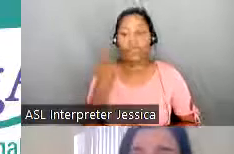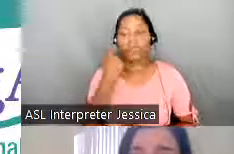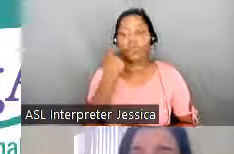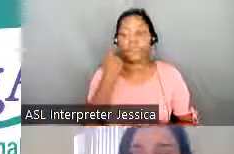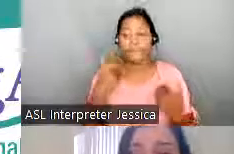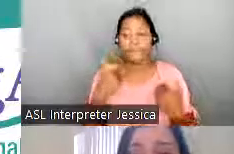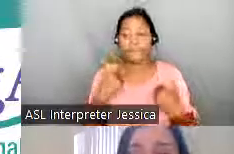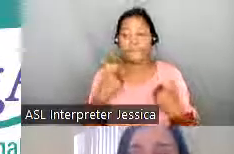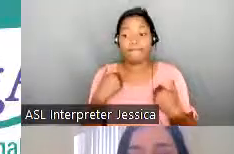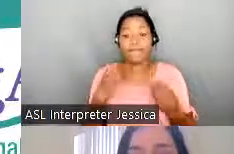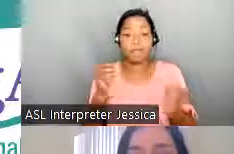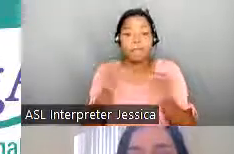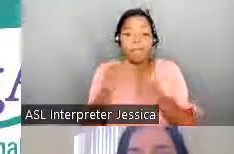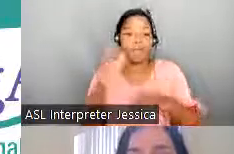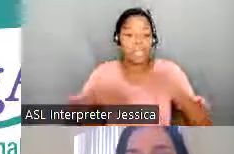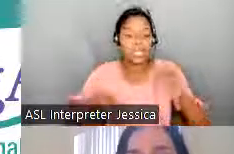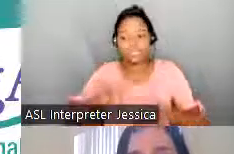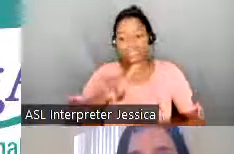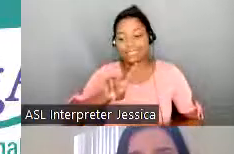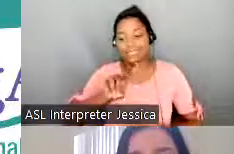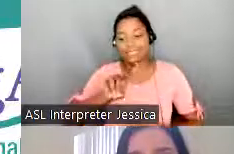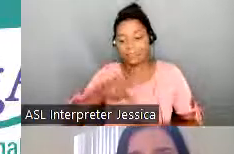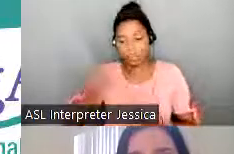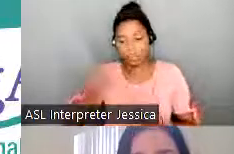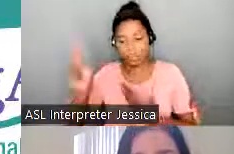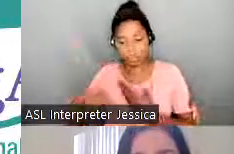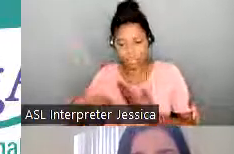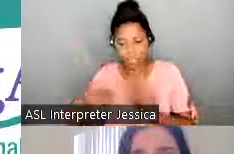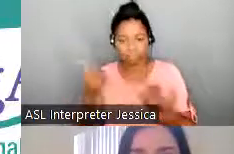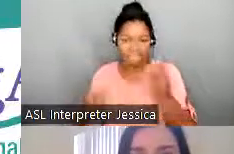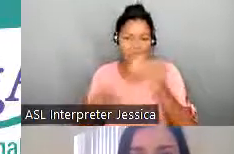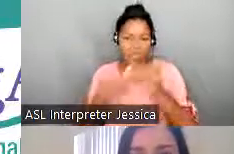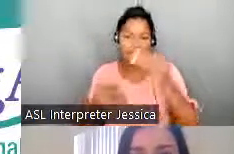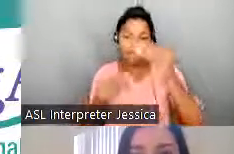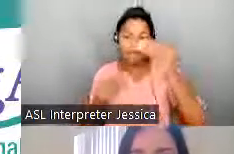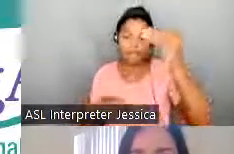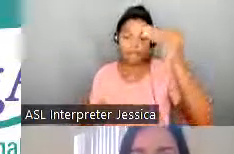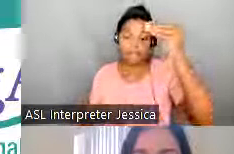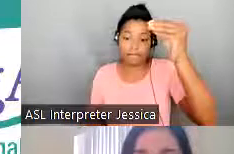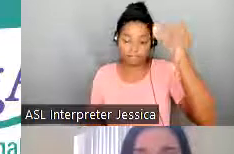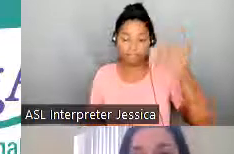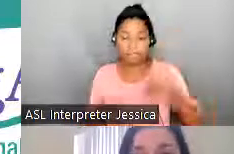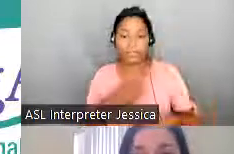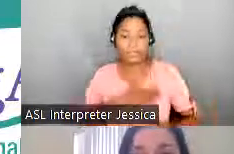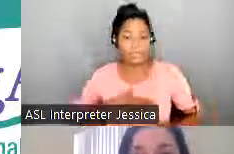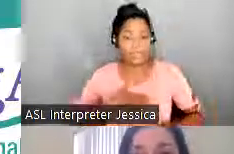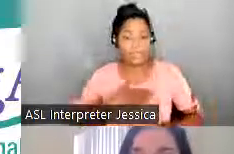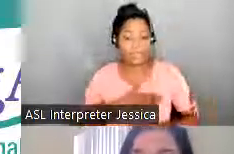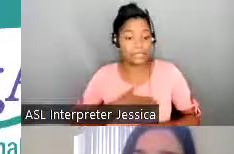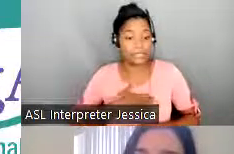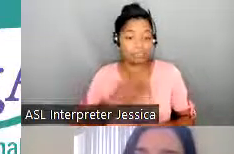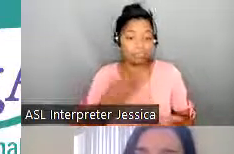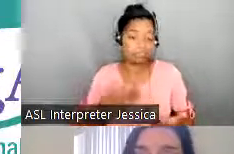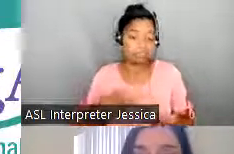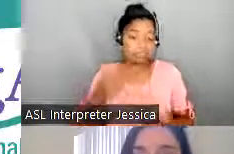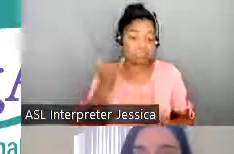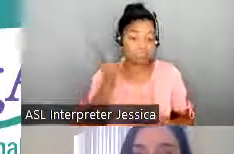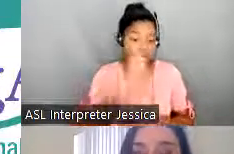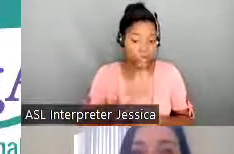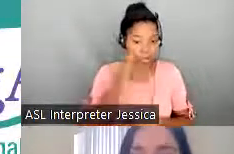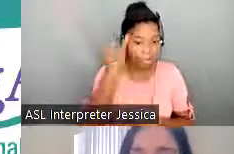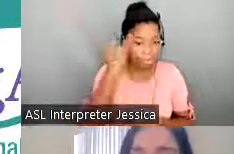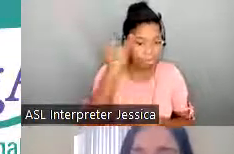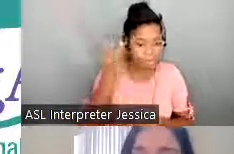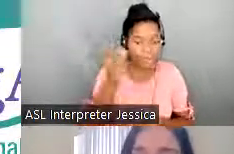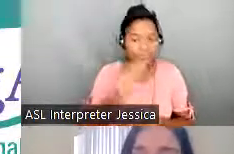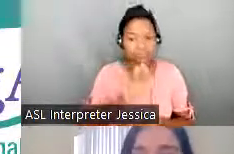70 programs on the hub and are continuing to add programs on an ongoing basis. So please also consider sharing your social engagement